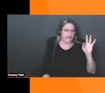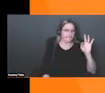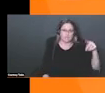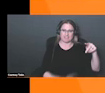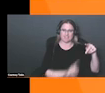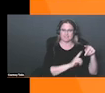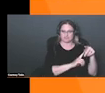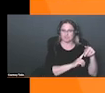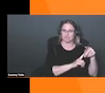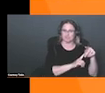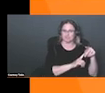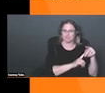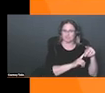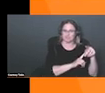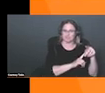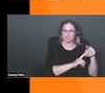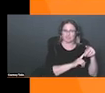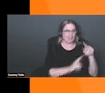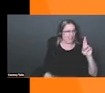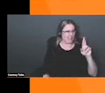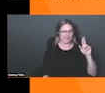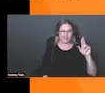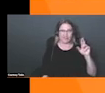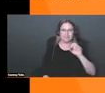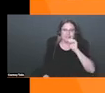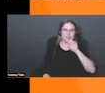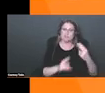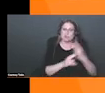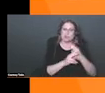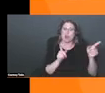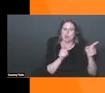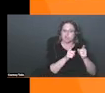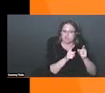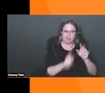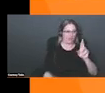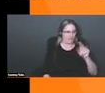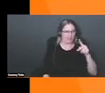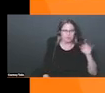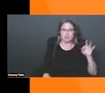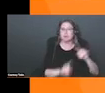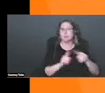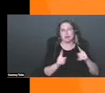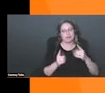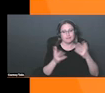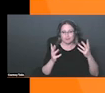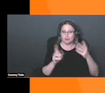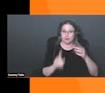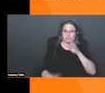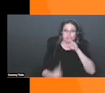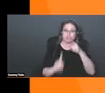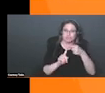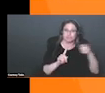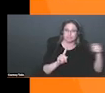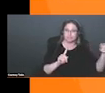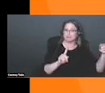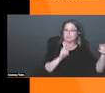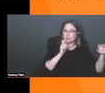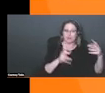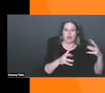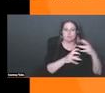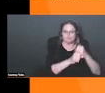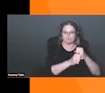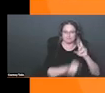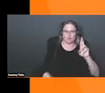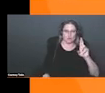RFPs. Not a big fan of acronyms, but it's just shorter and more efficient for this presentation. So requests